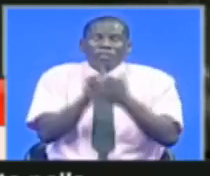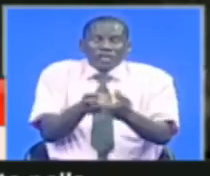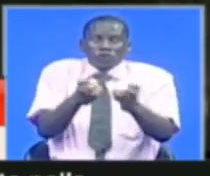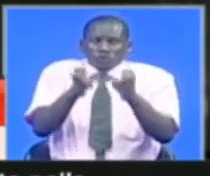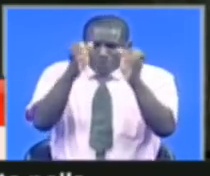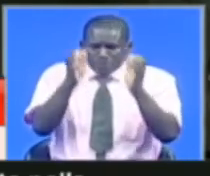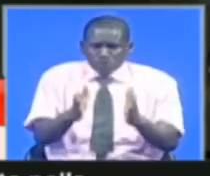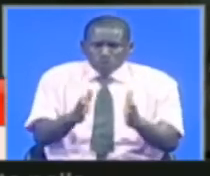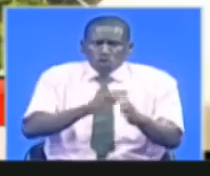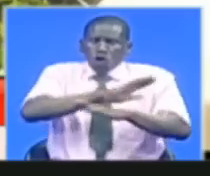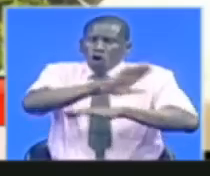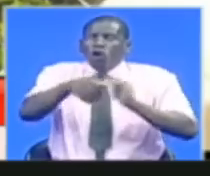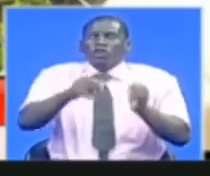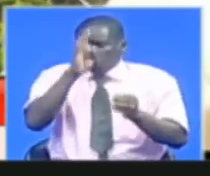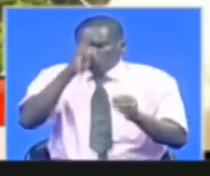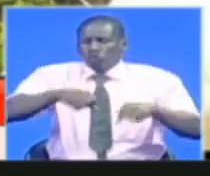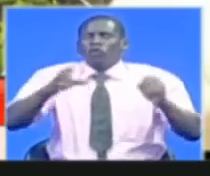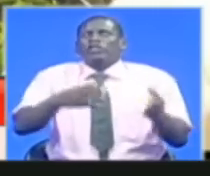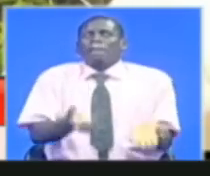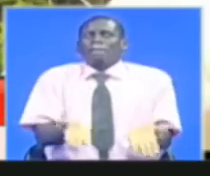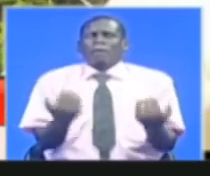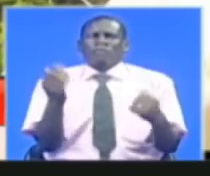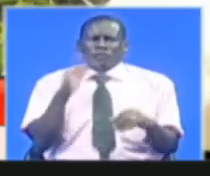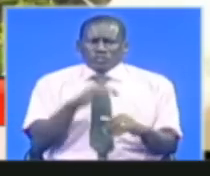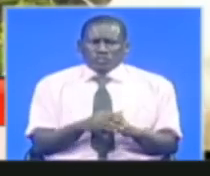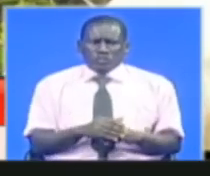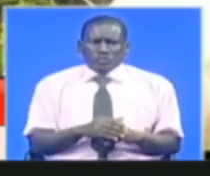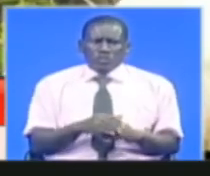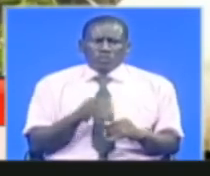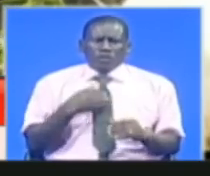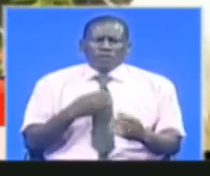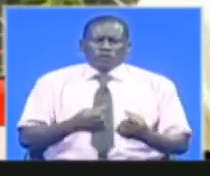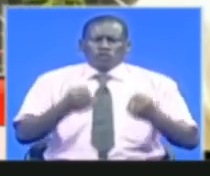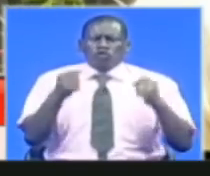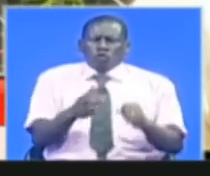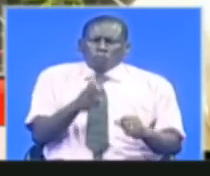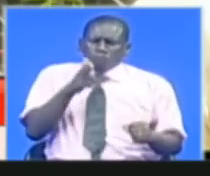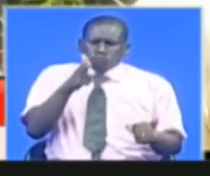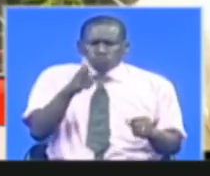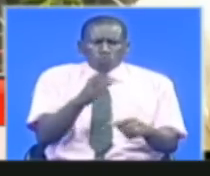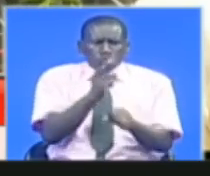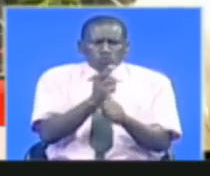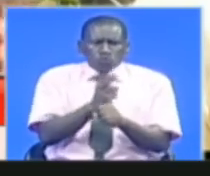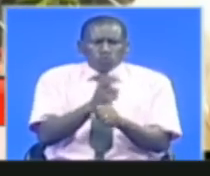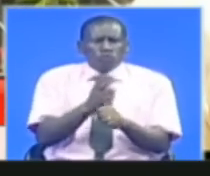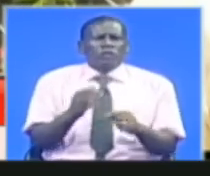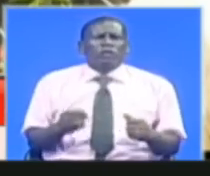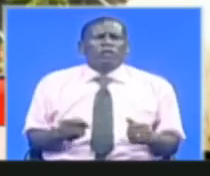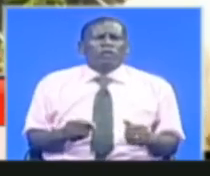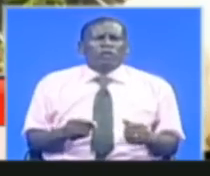they all fled. It's a very high power rifle which was used, and